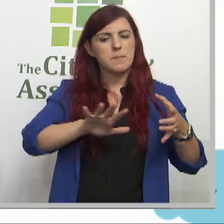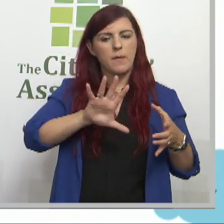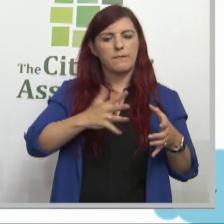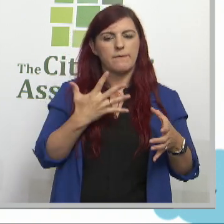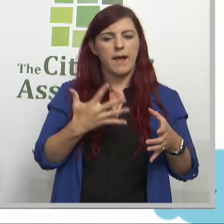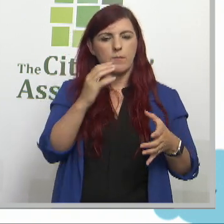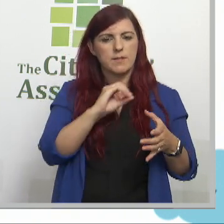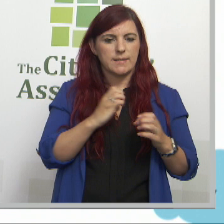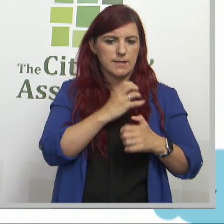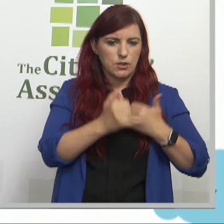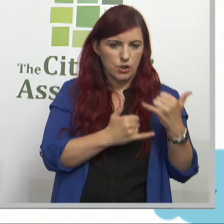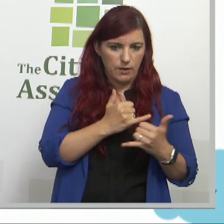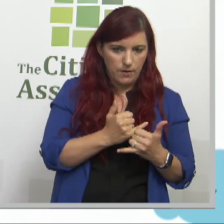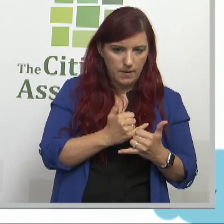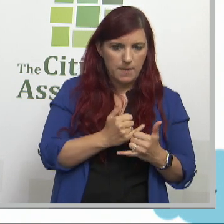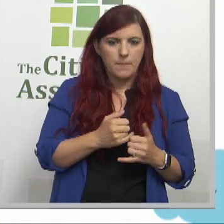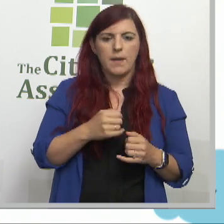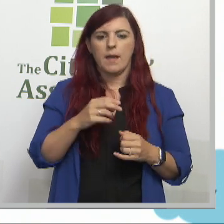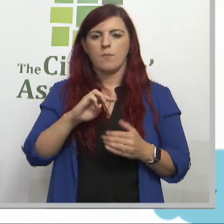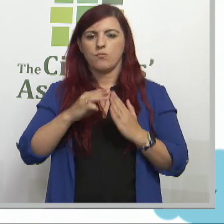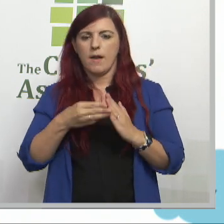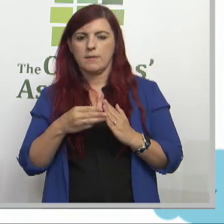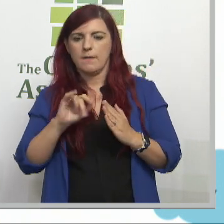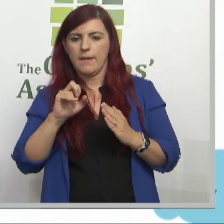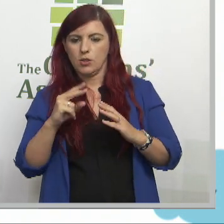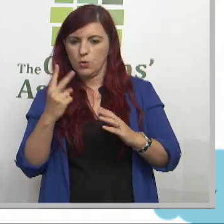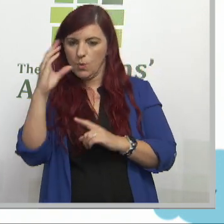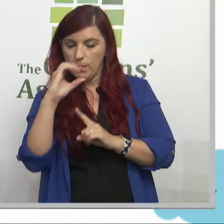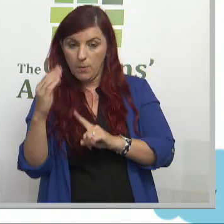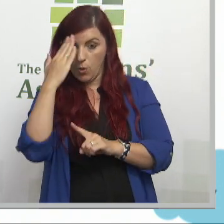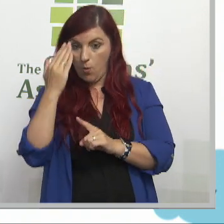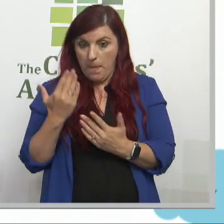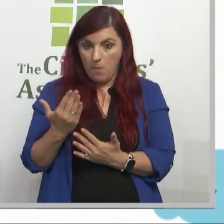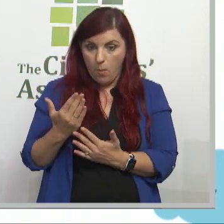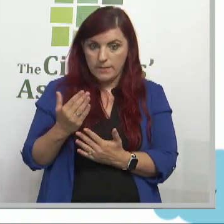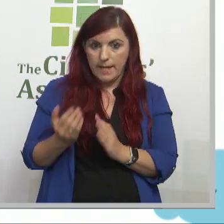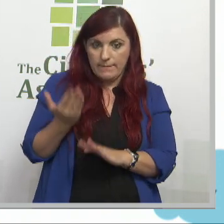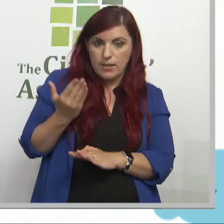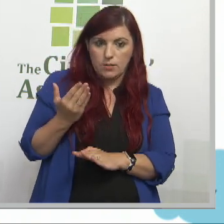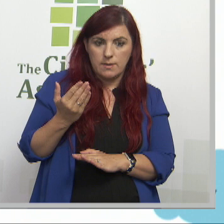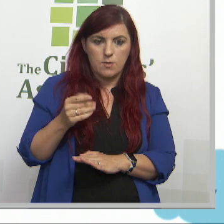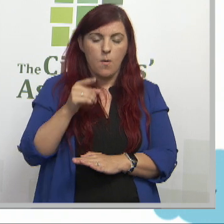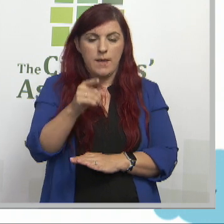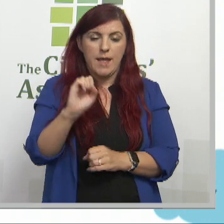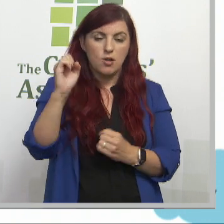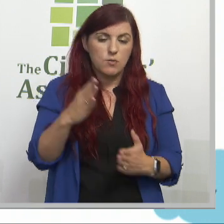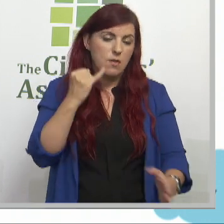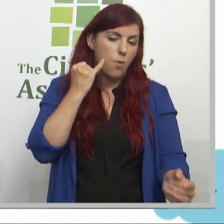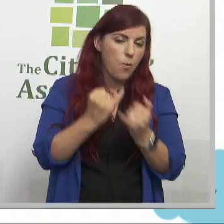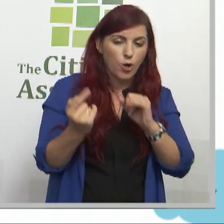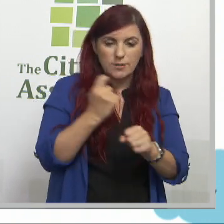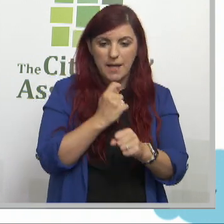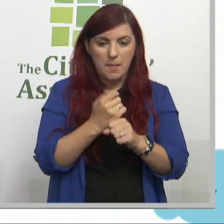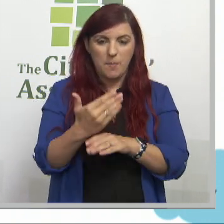when you include inflation at 2%. And we know inflation is much higher today. So they introduced this at the worst imaginable time, right before inflation